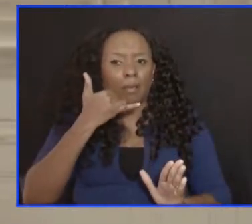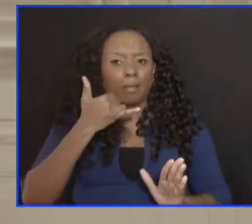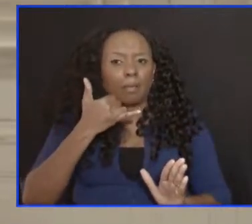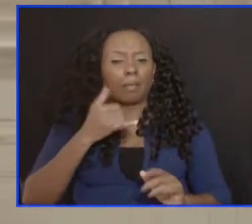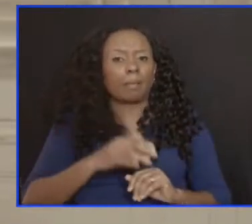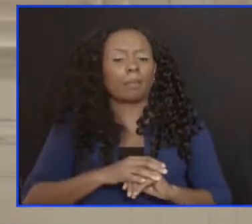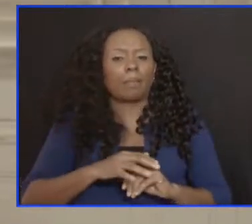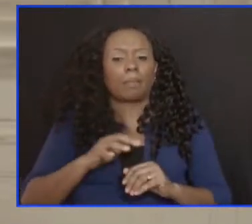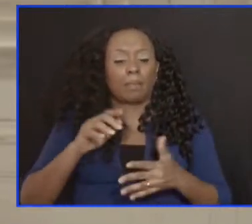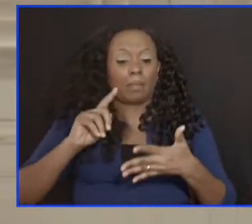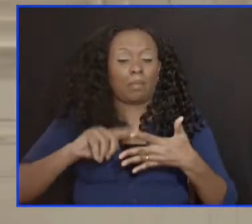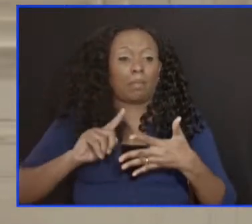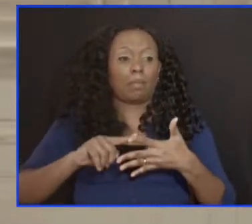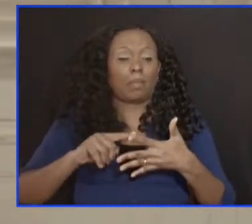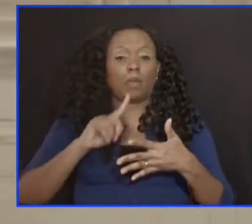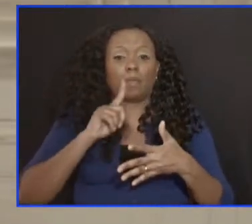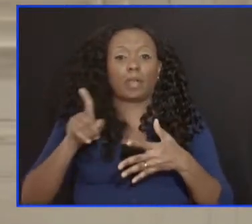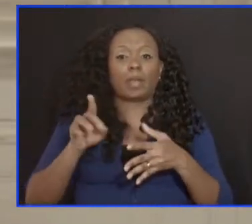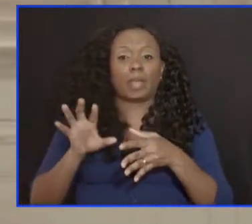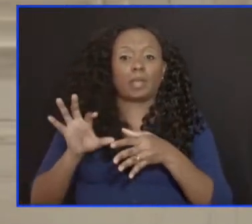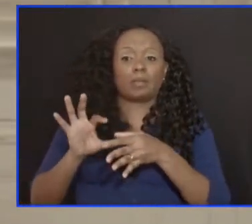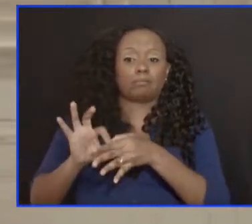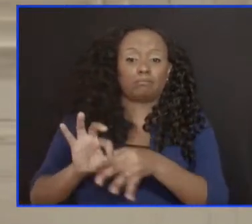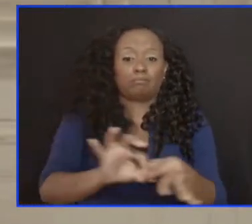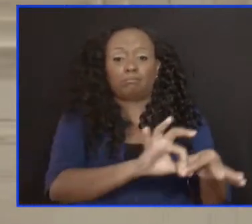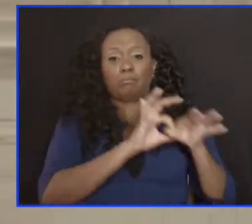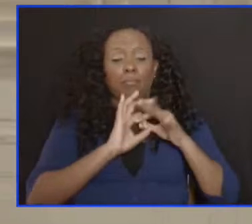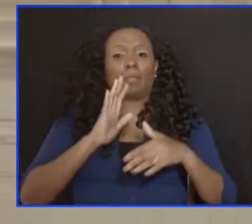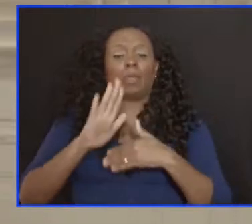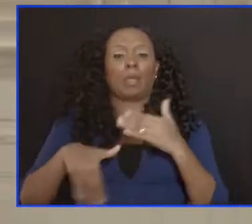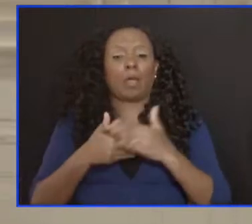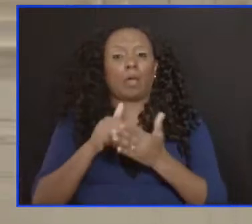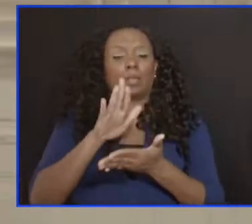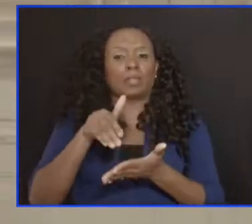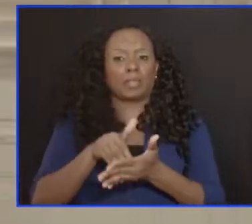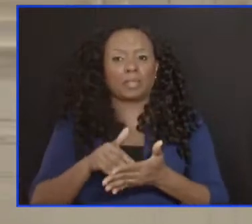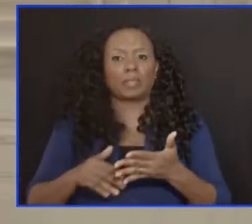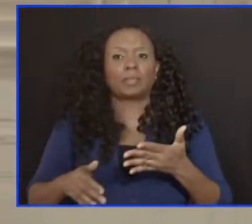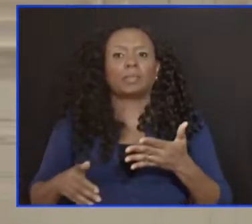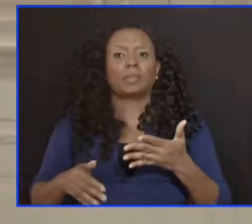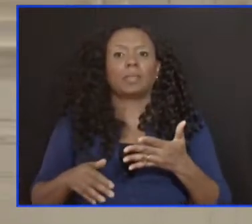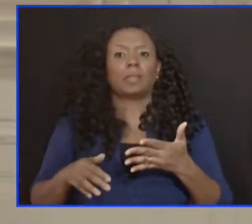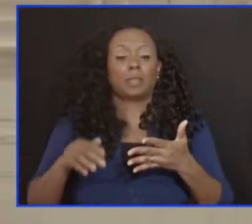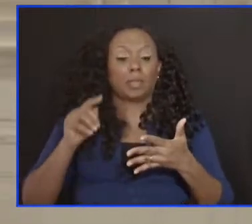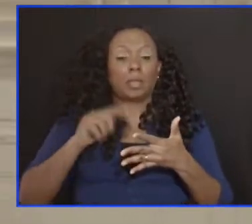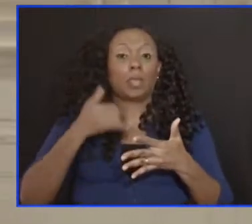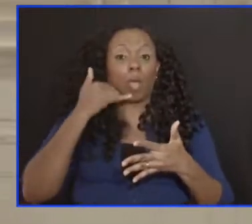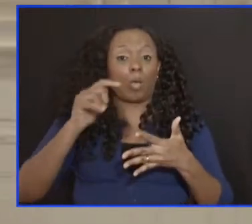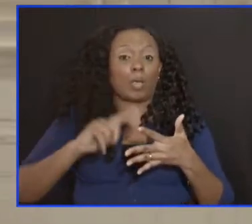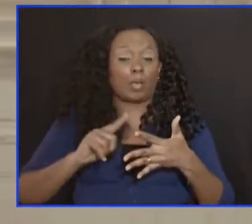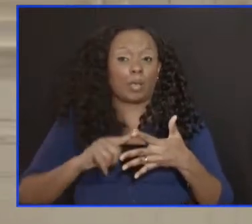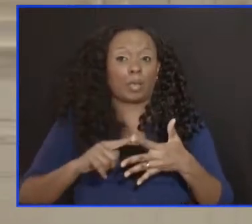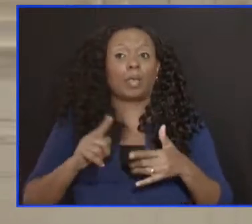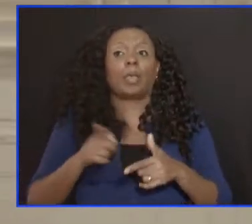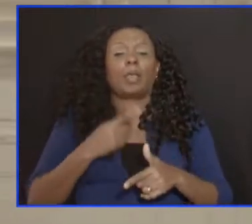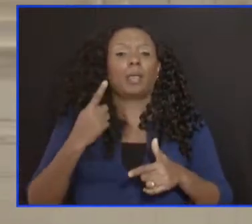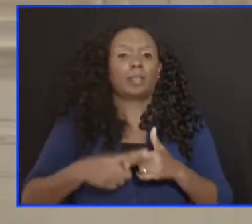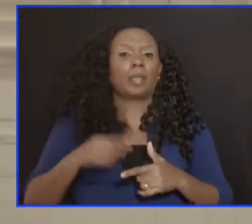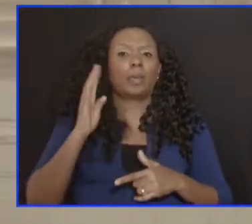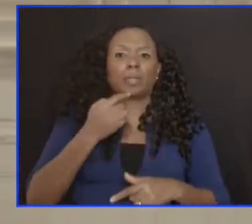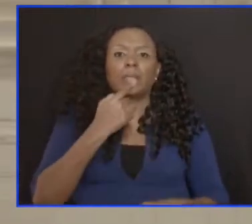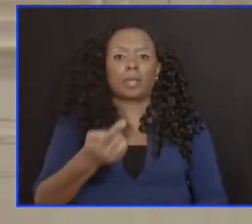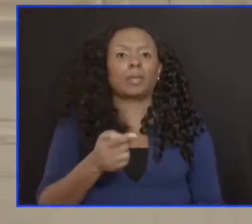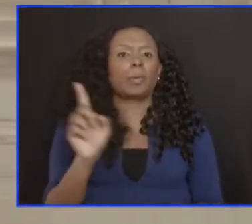basically coordinates all of these centers and everything across the country, and then they will instruct you to come in to be seen. So these